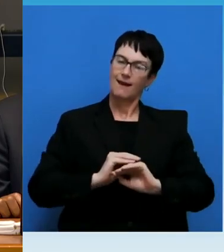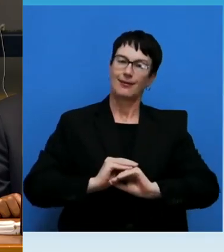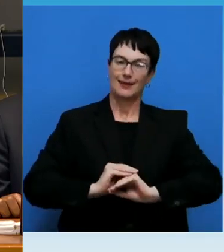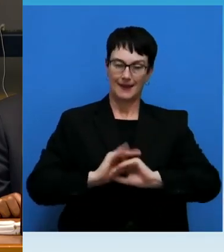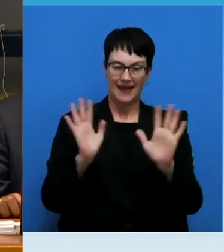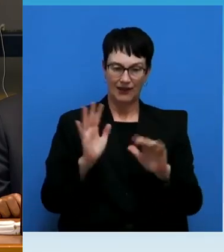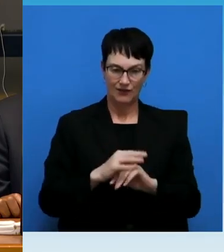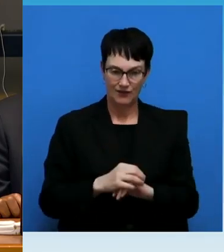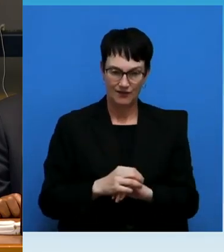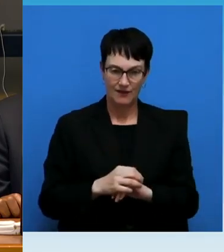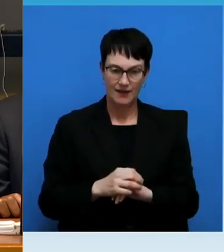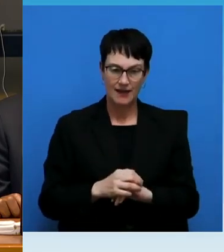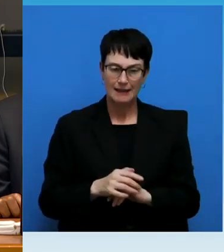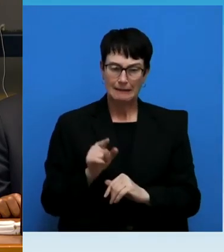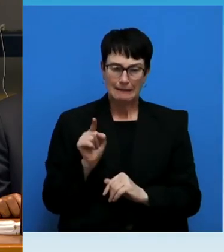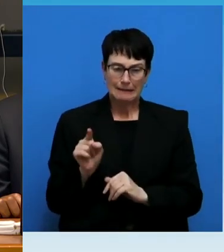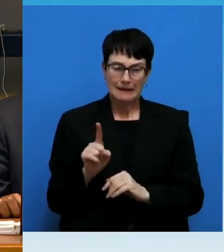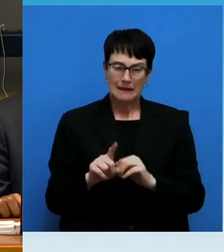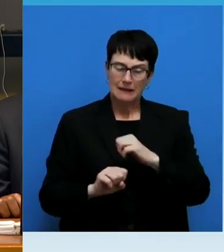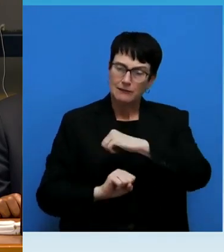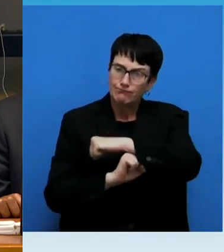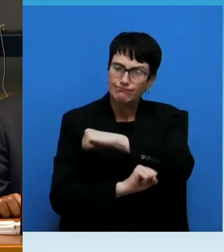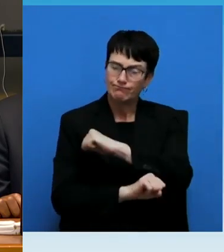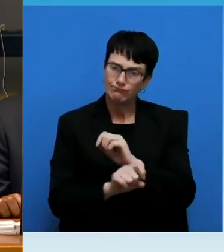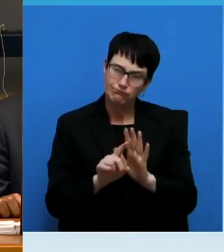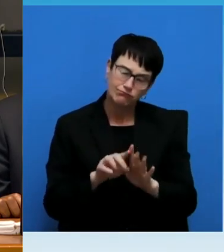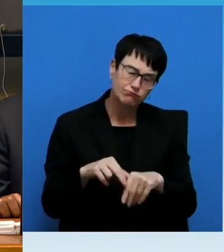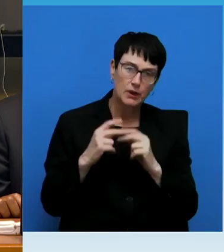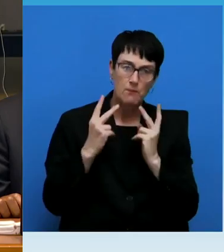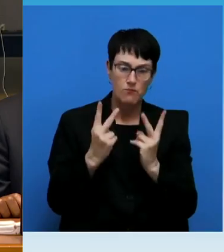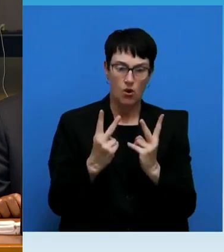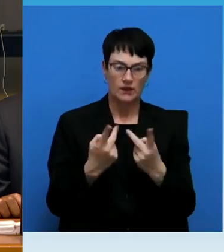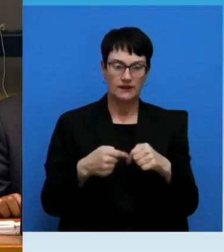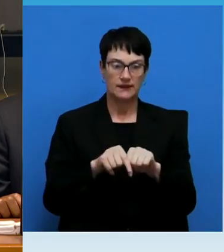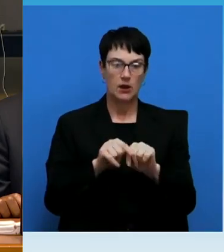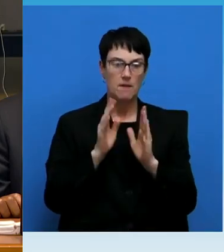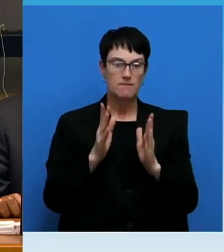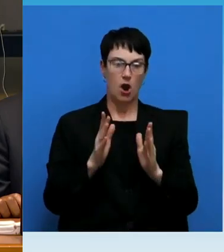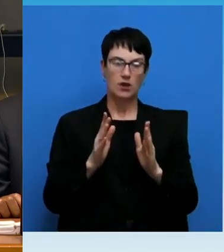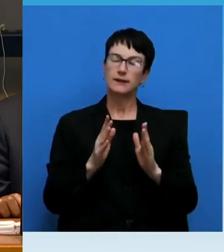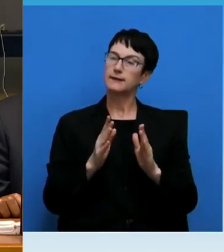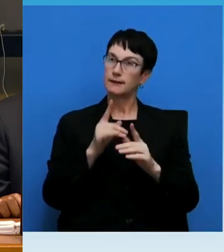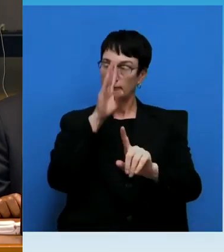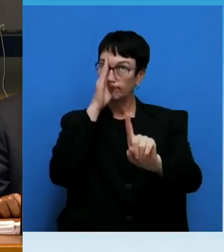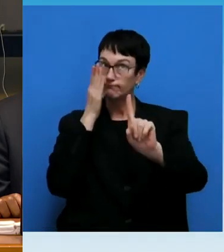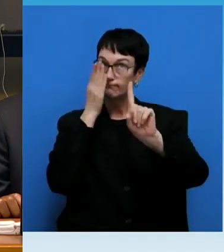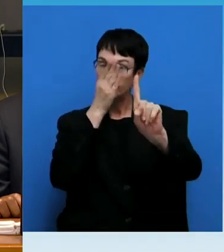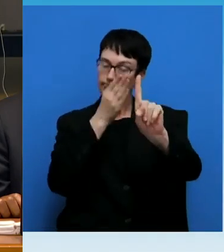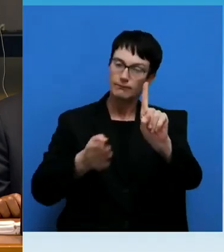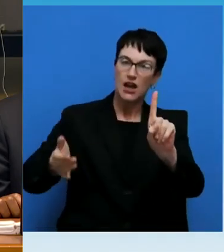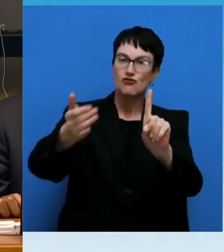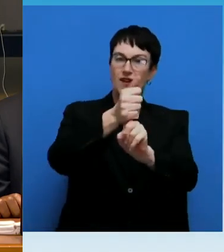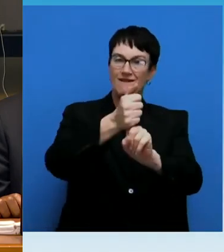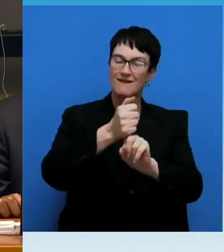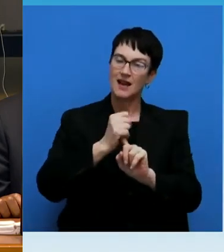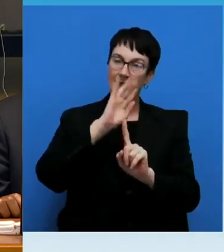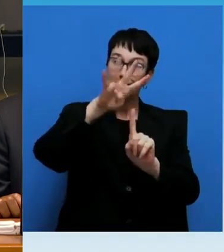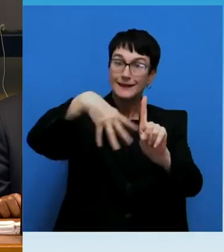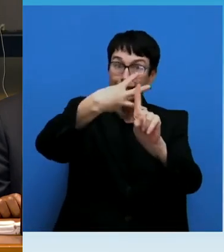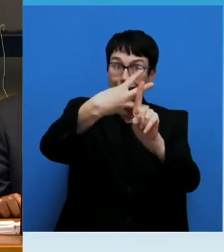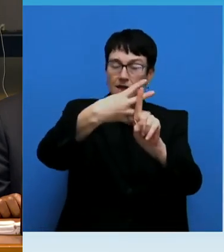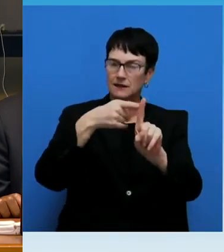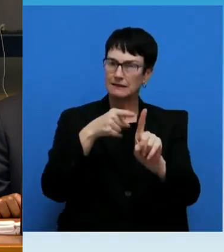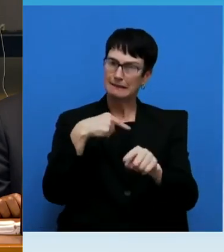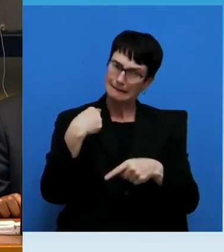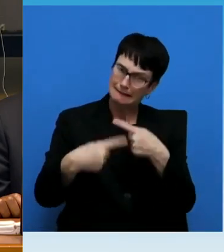the ICPD Program of Action. Yet, for too long, women and young persons with disability have